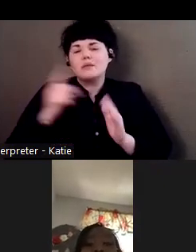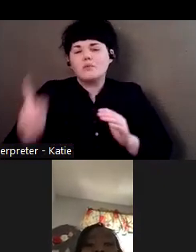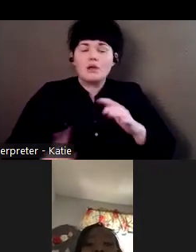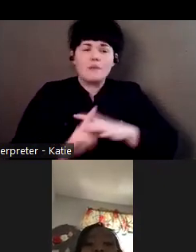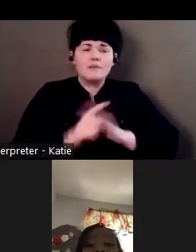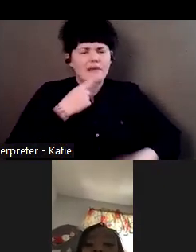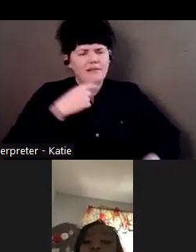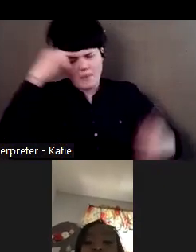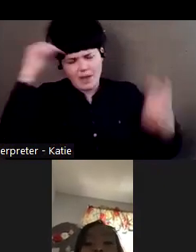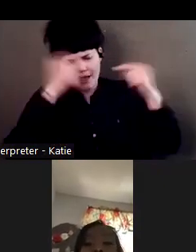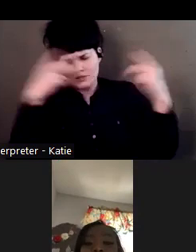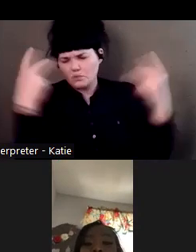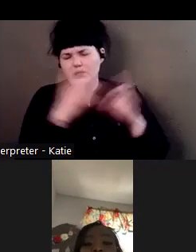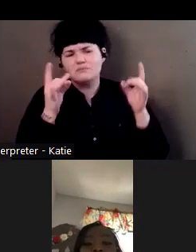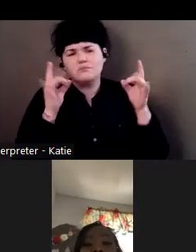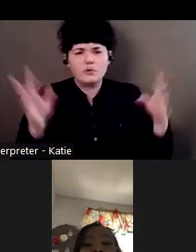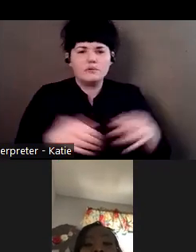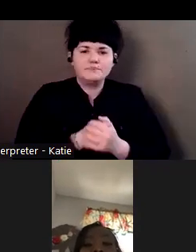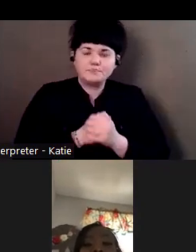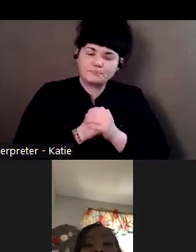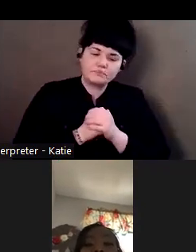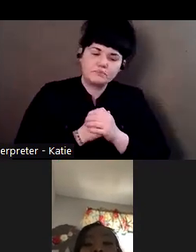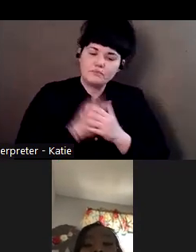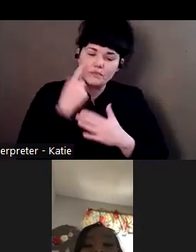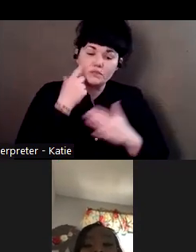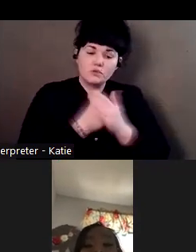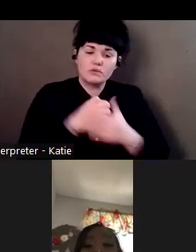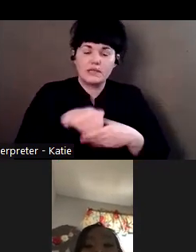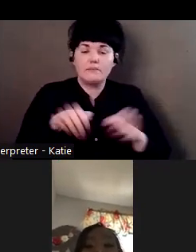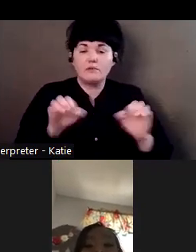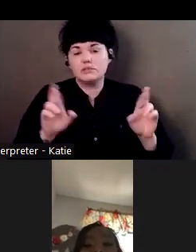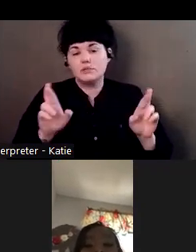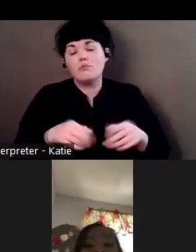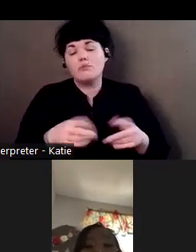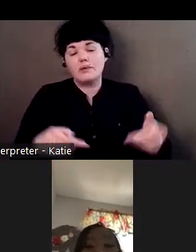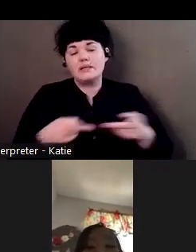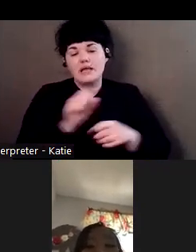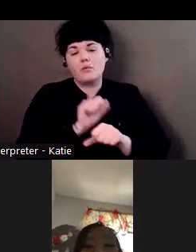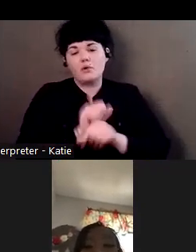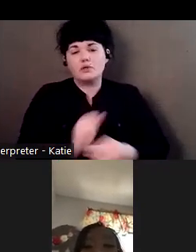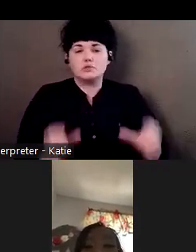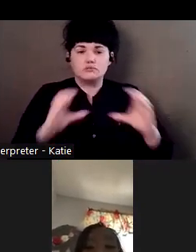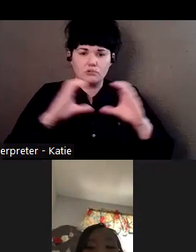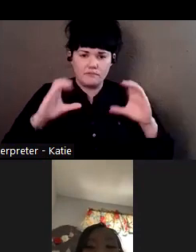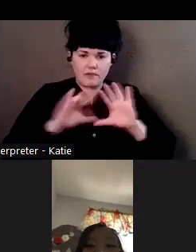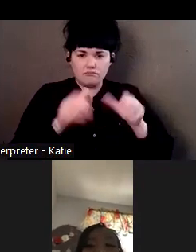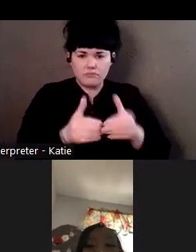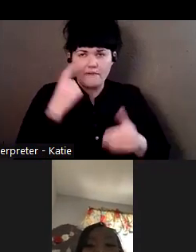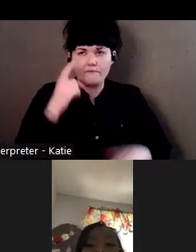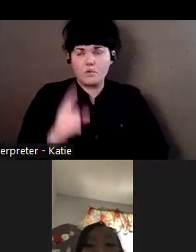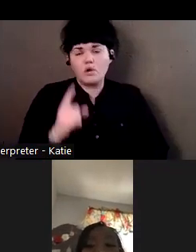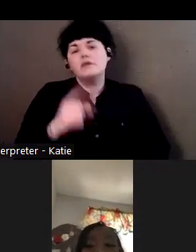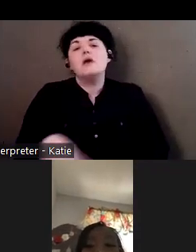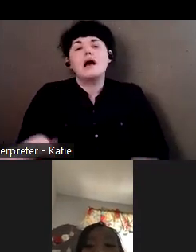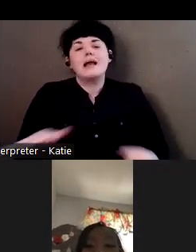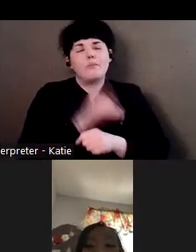So basically, strokes in the emergency room where I work at, it is certified by the Joint Commission as a comprehensive stroke center. So